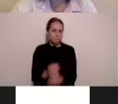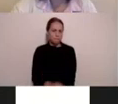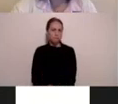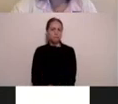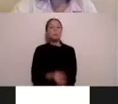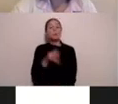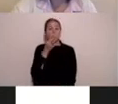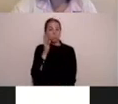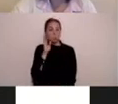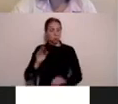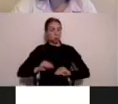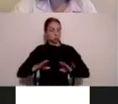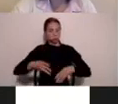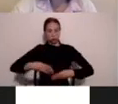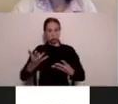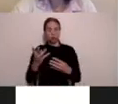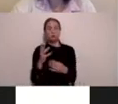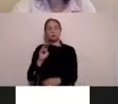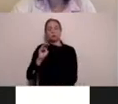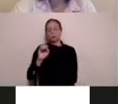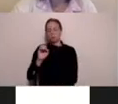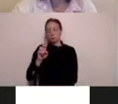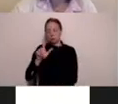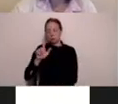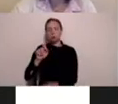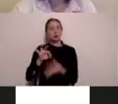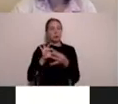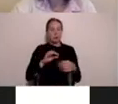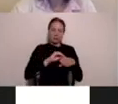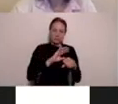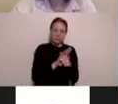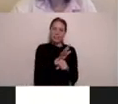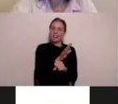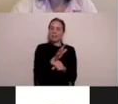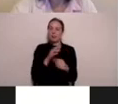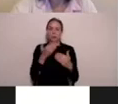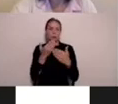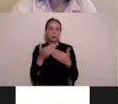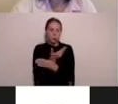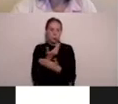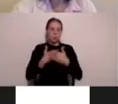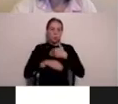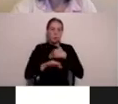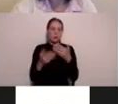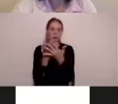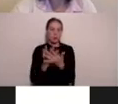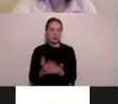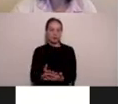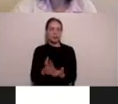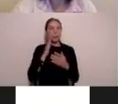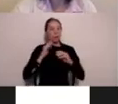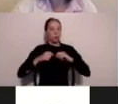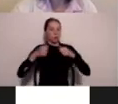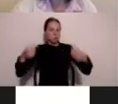with information on COVID-19 and newborn screening, so that will be accessible very soon. And we encourage you to get signed up on our listserv if you